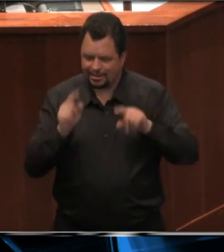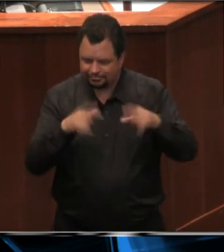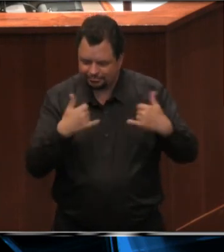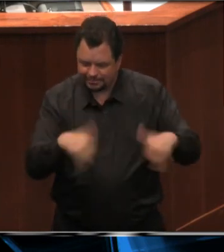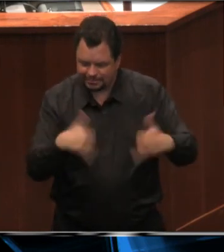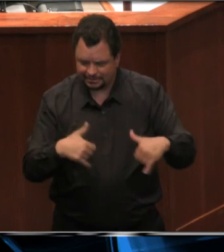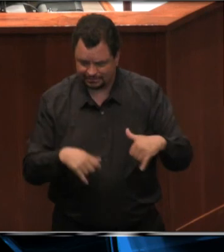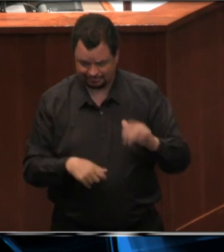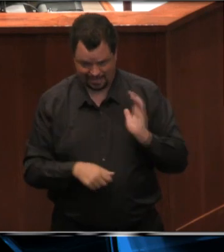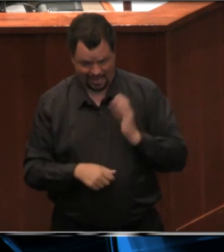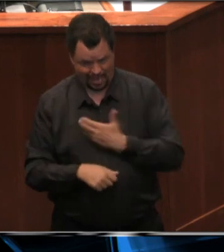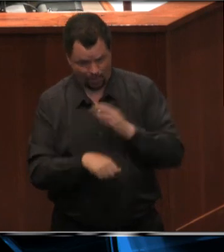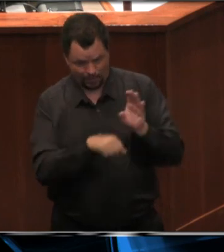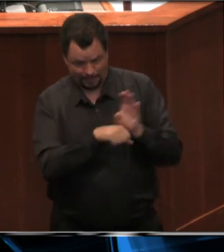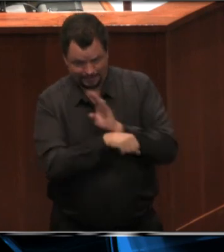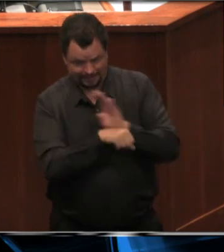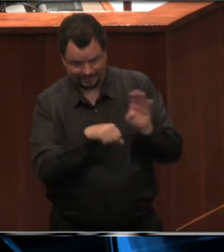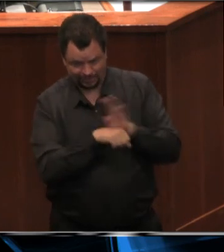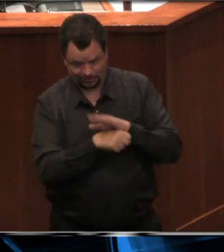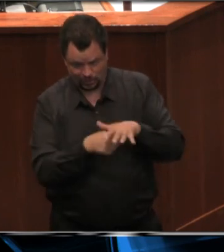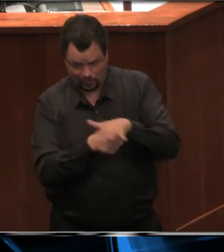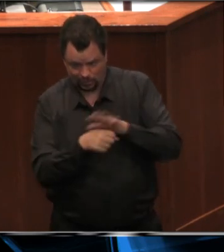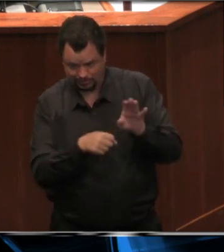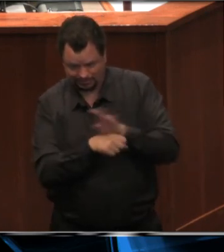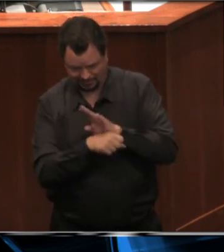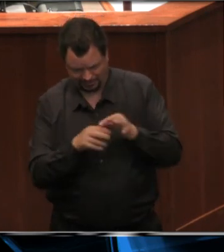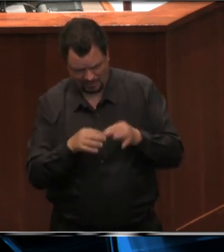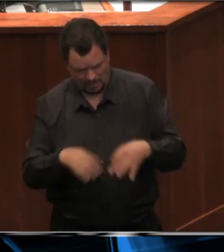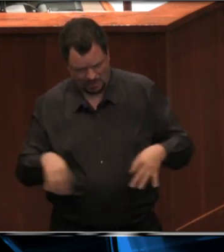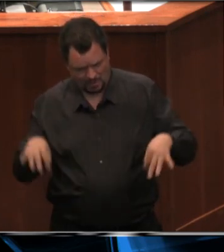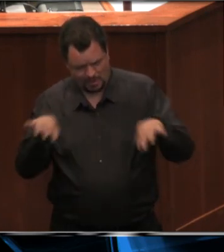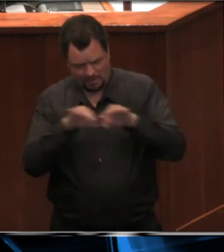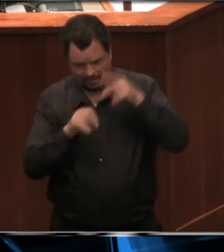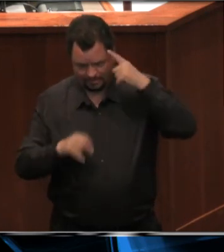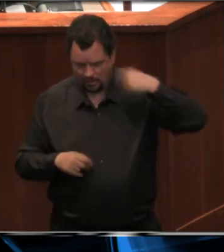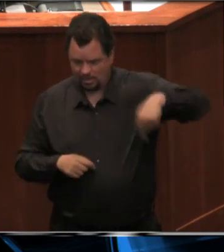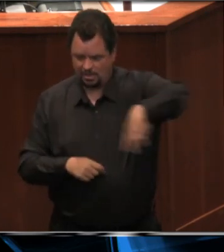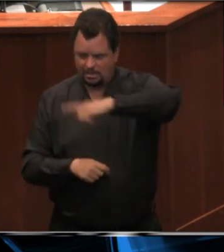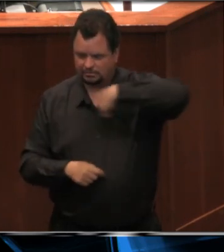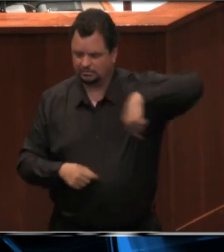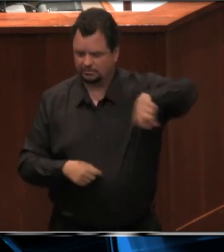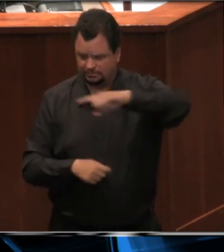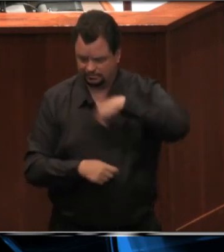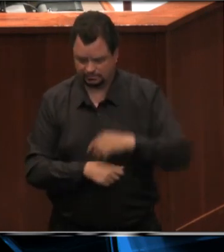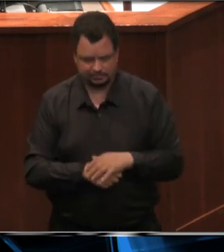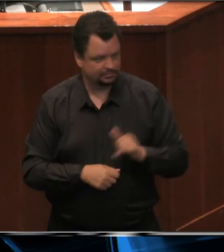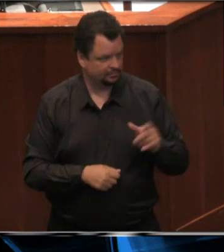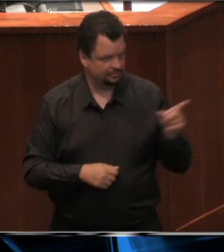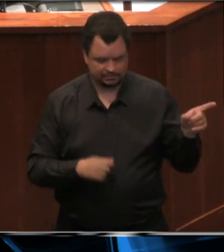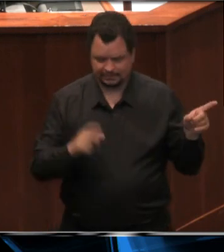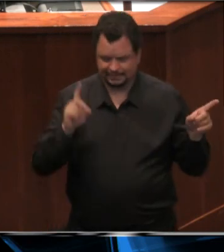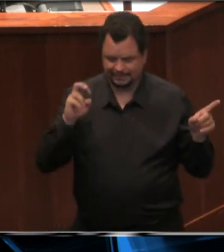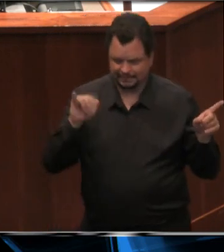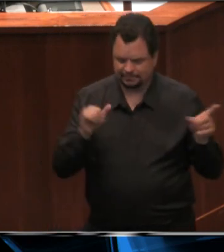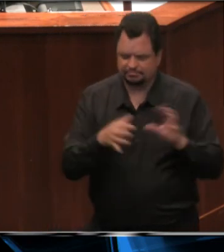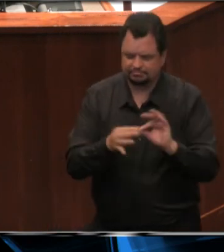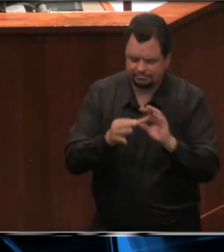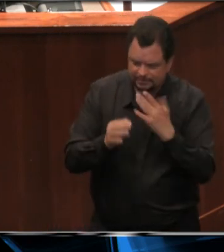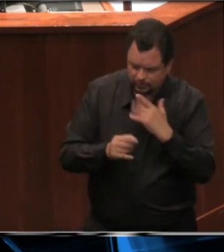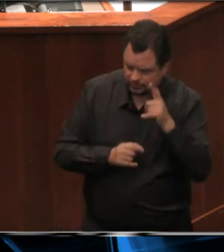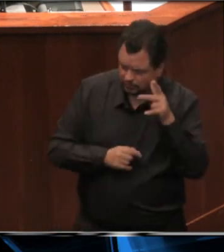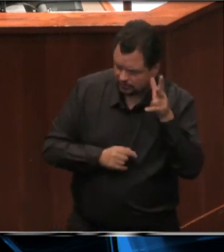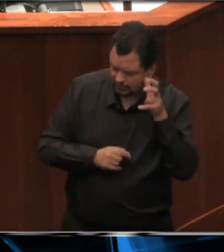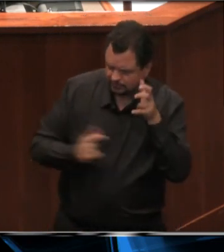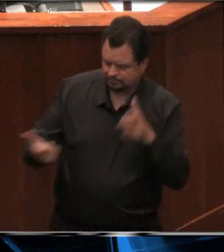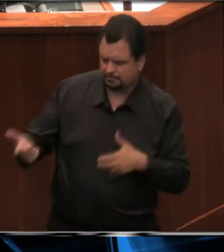business, our local business, it's really important to us. My turn. All right, thank you guys for listening. Just to outline